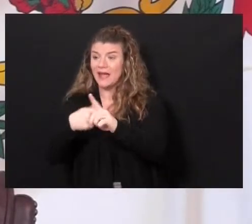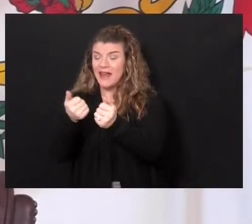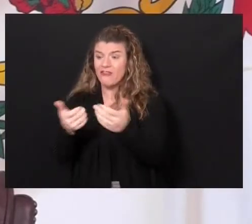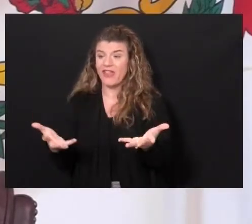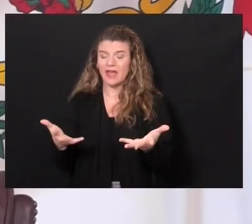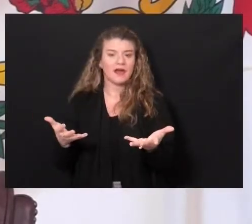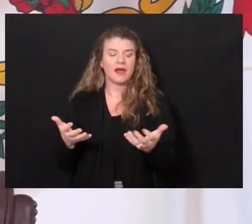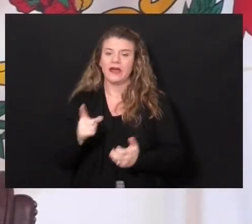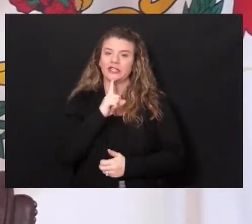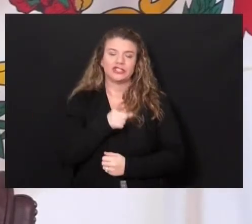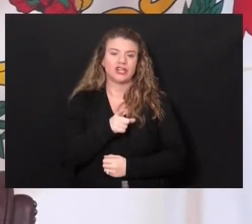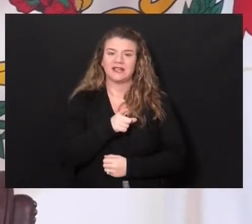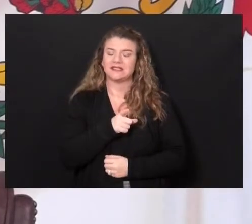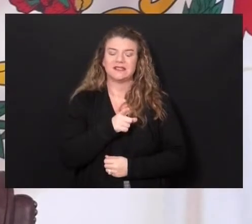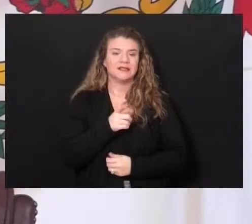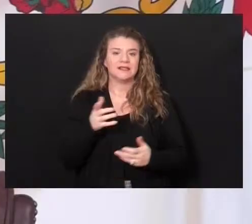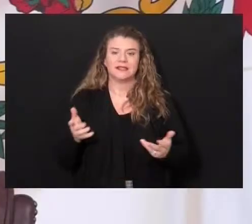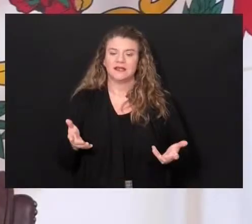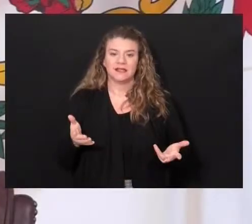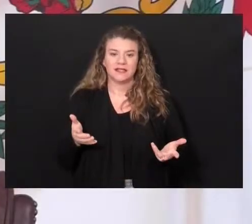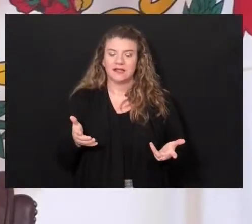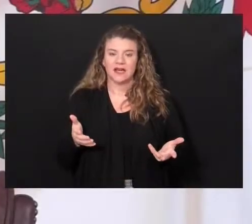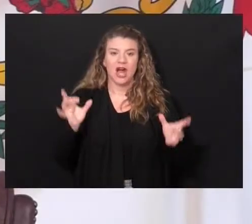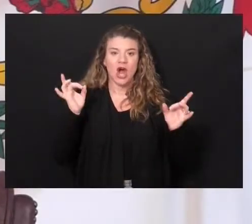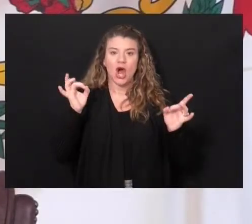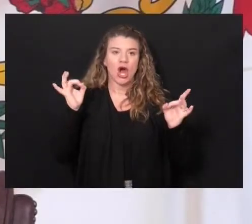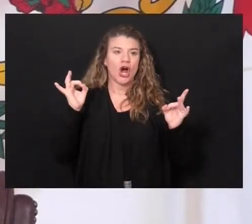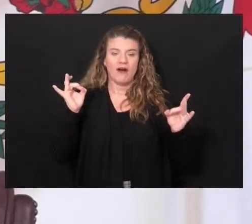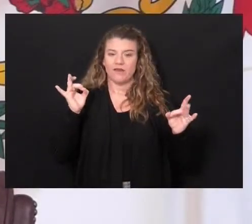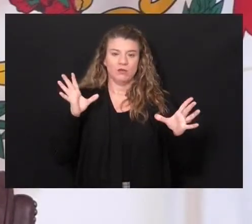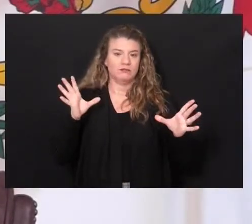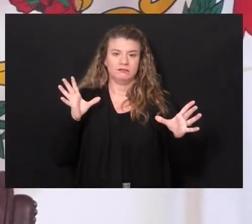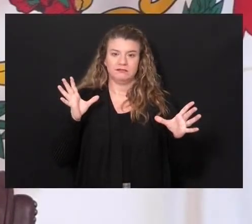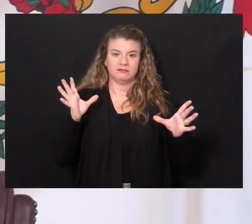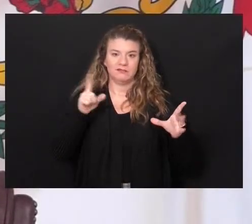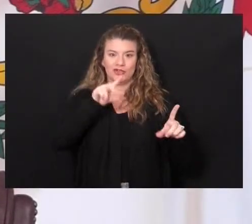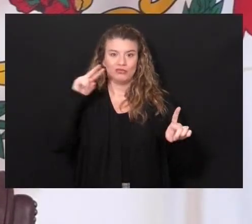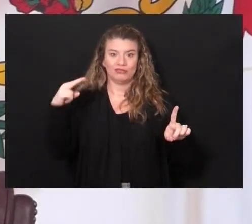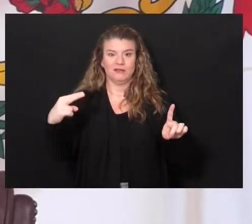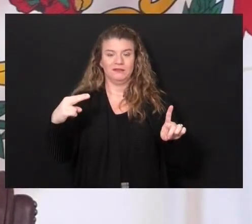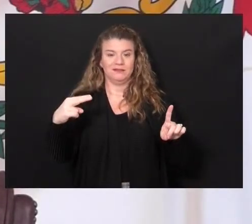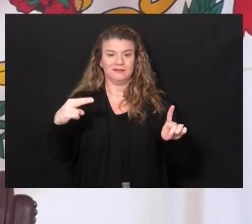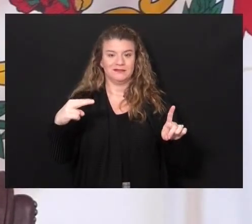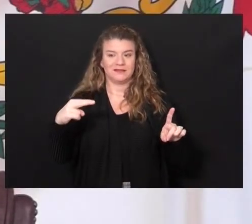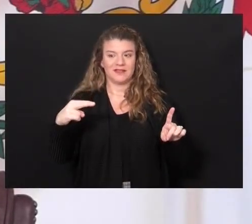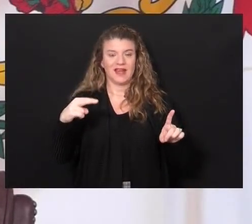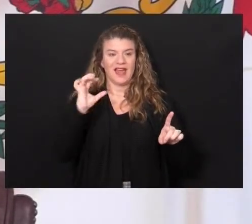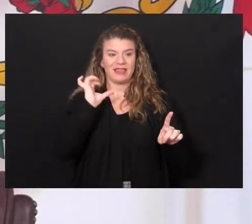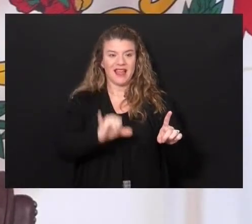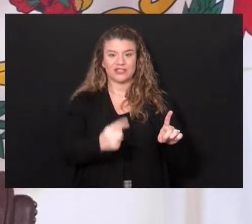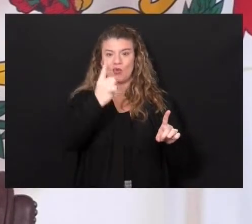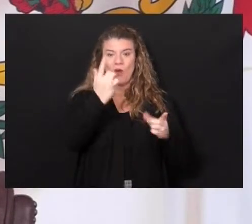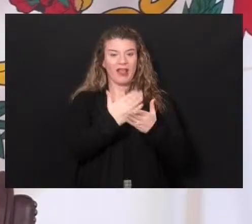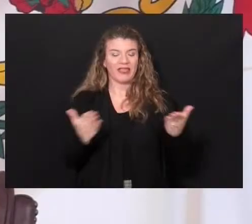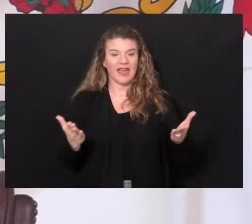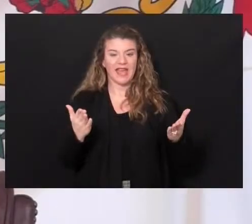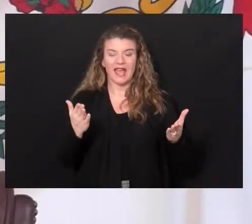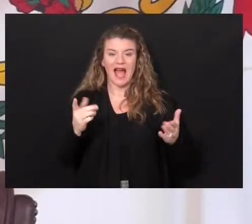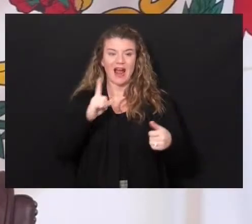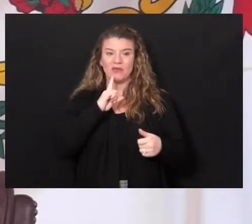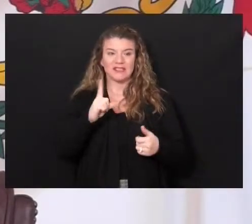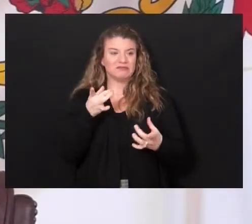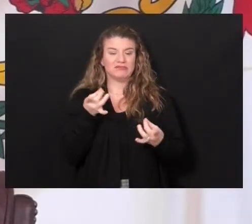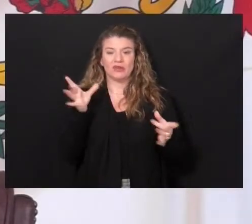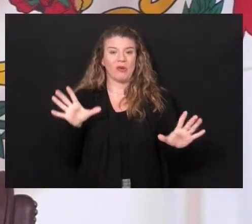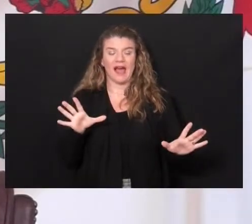everything, and it was just plain awful from the standpoint that is the very thing that I despise beyond